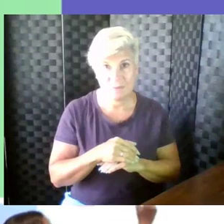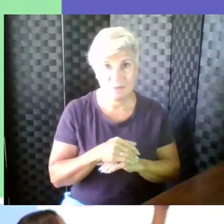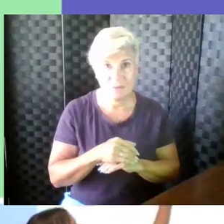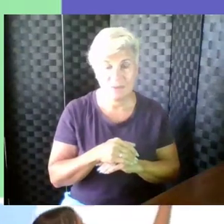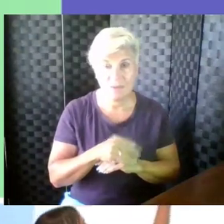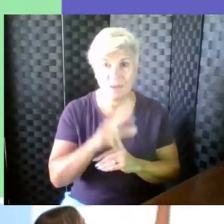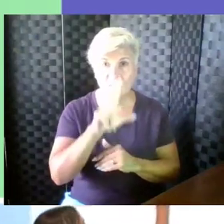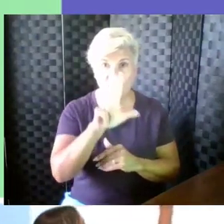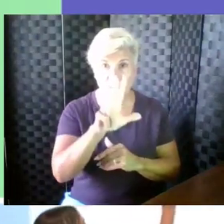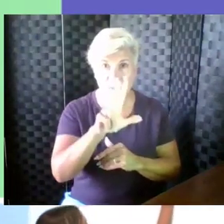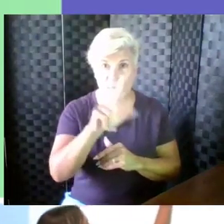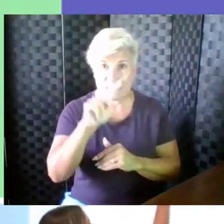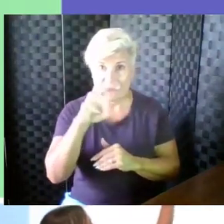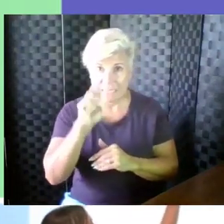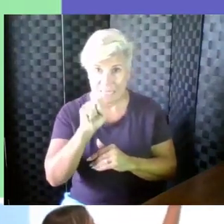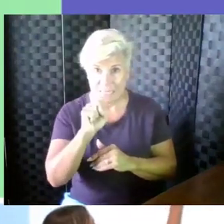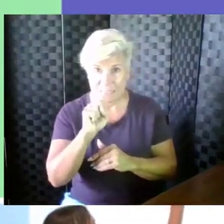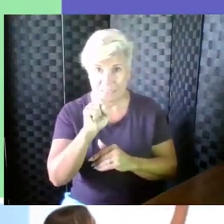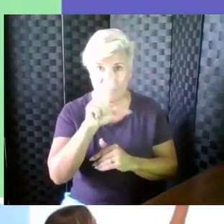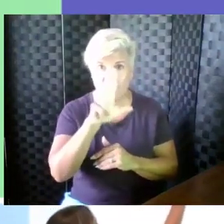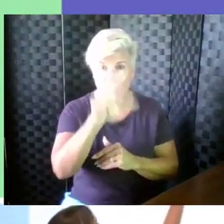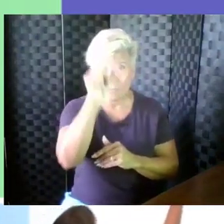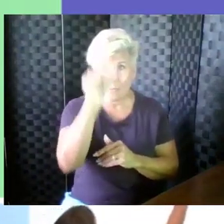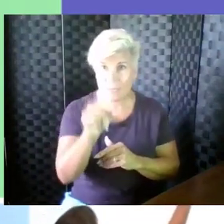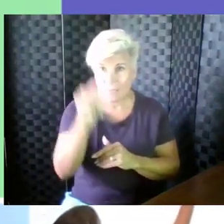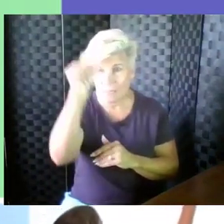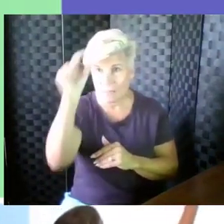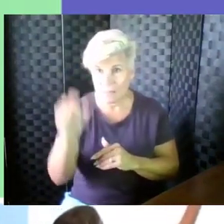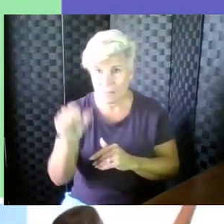Did you draw 3 longs?